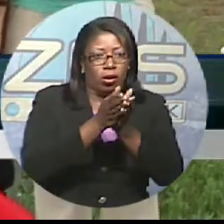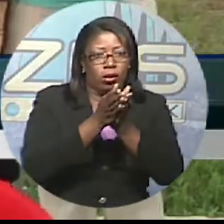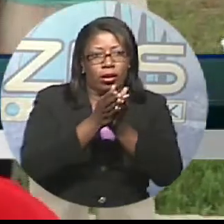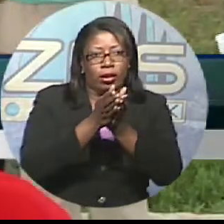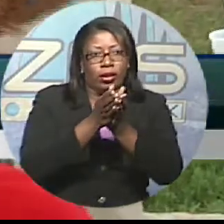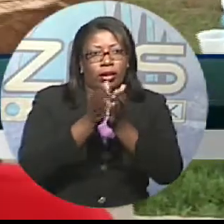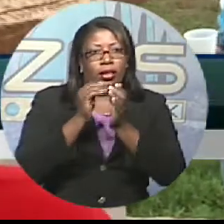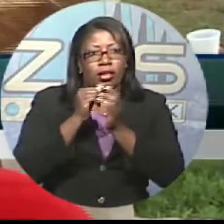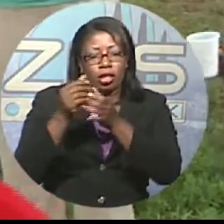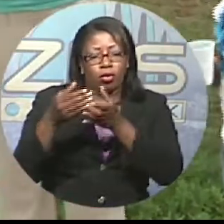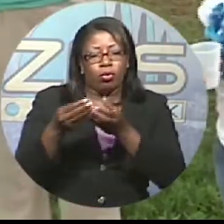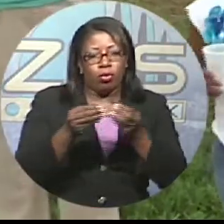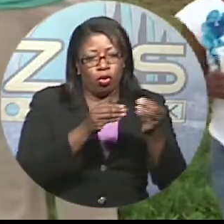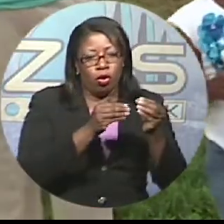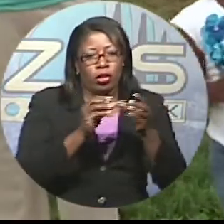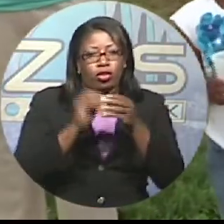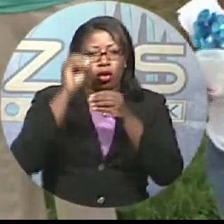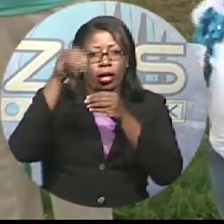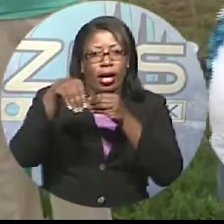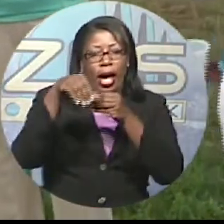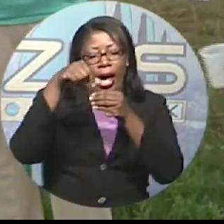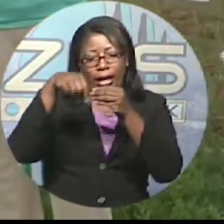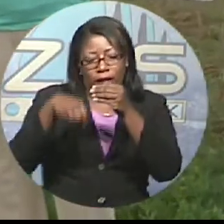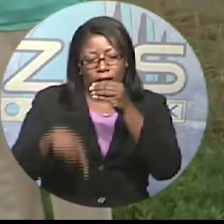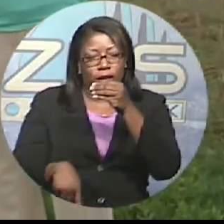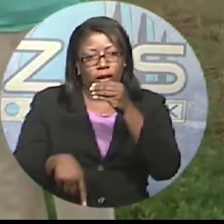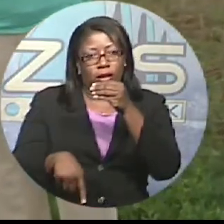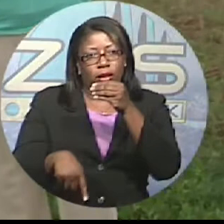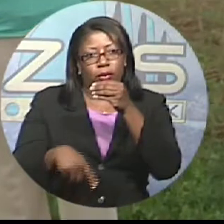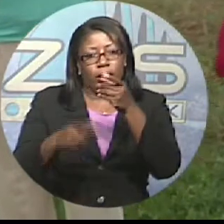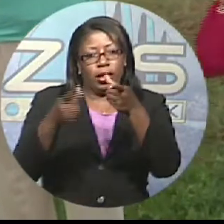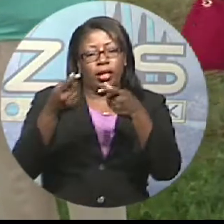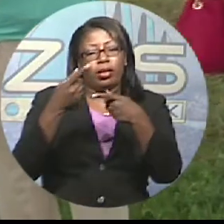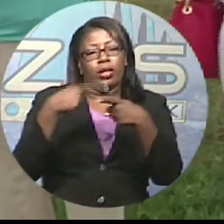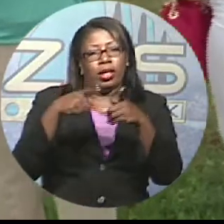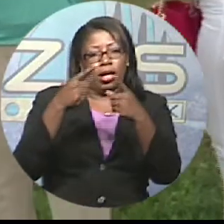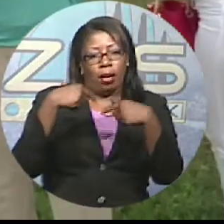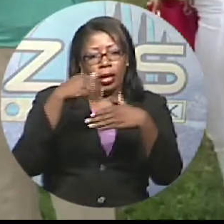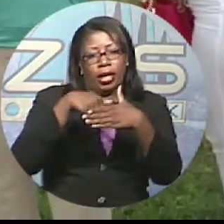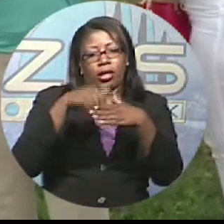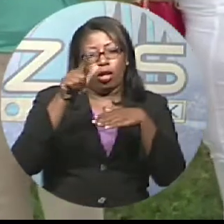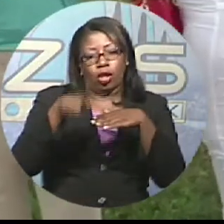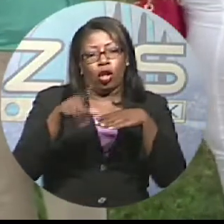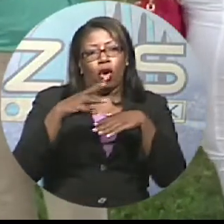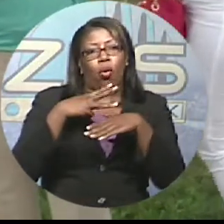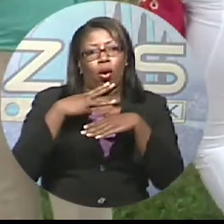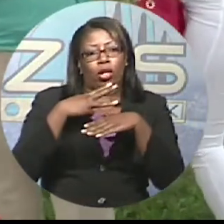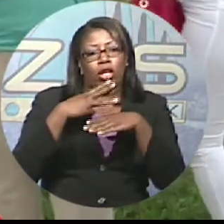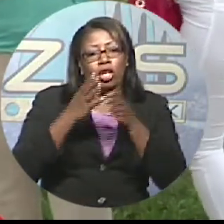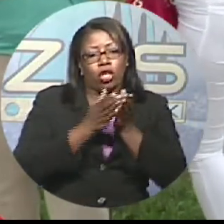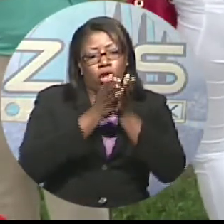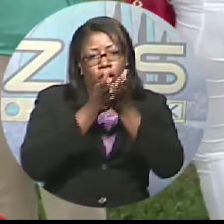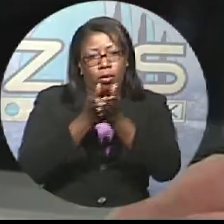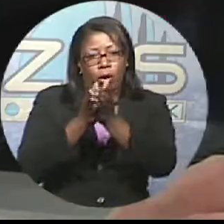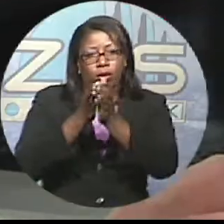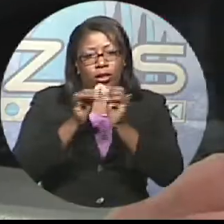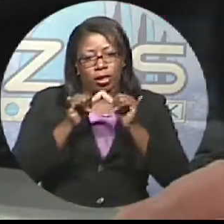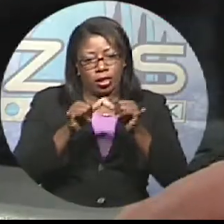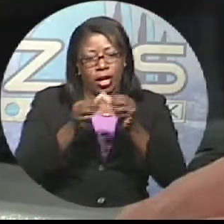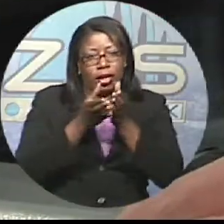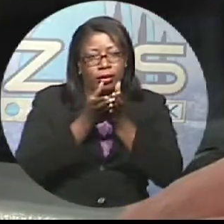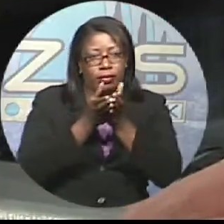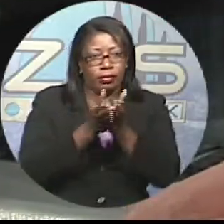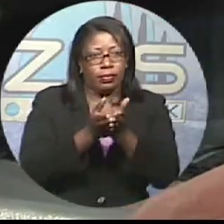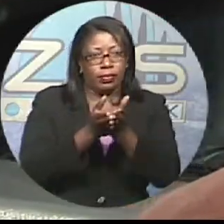and still drag. So we had to come in on the low water to get the boat to stay steady to catch a couple of fish. The